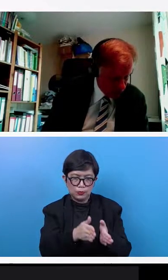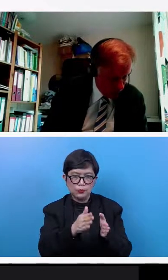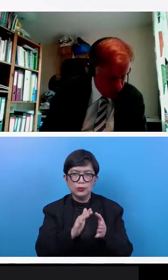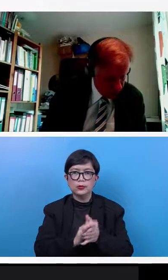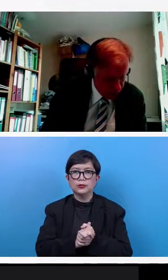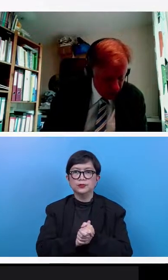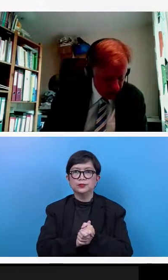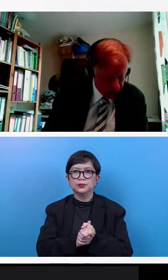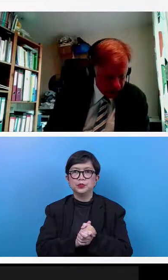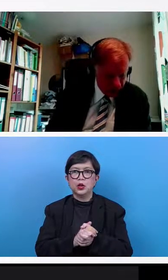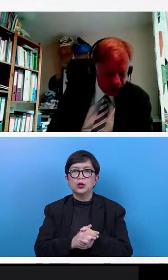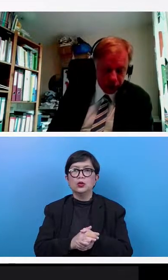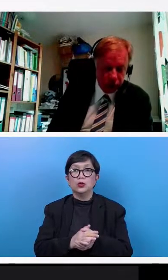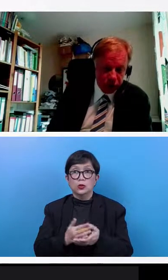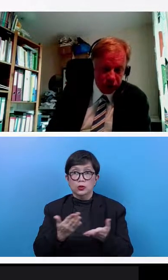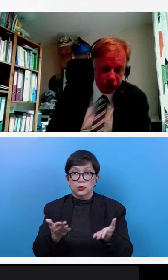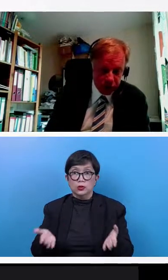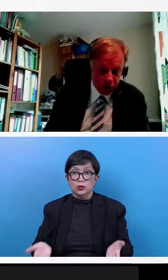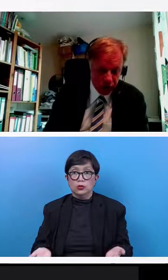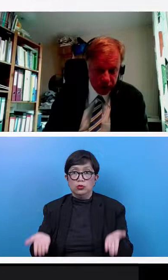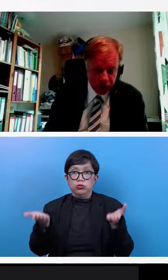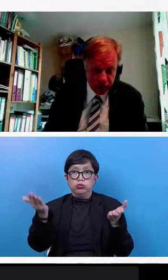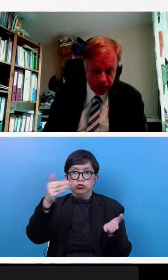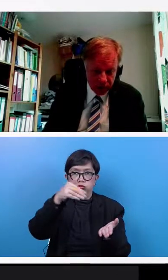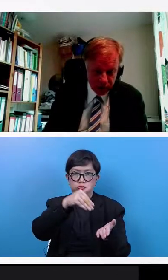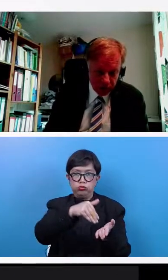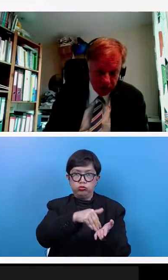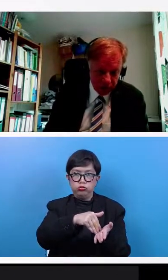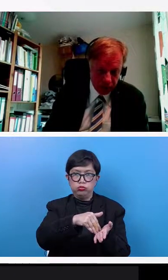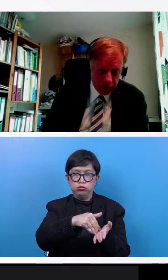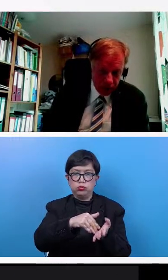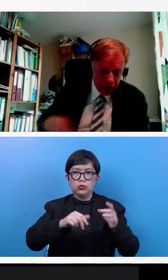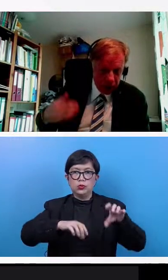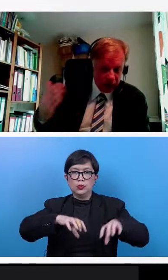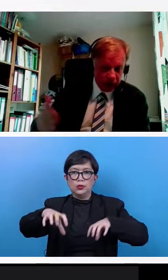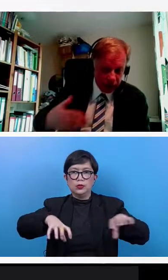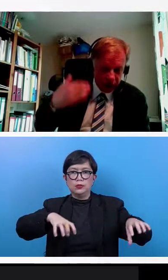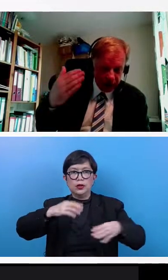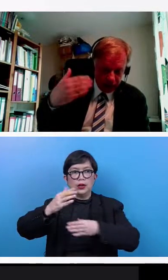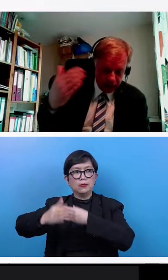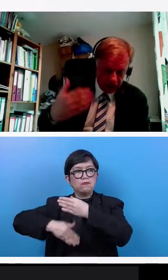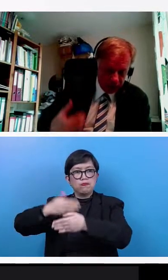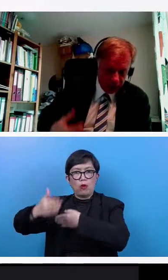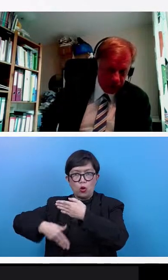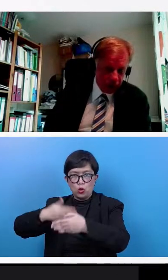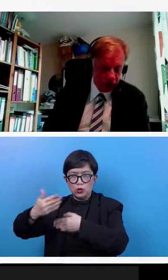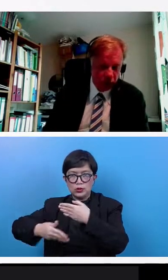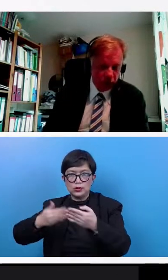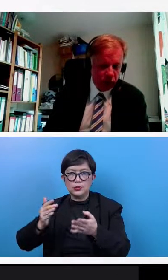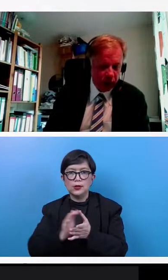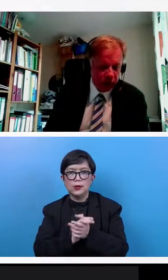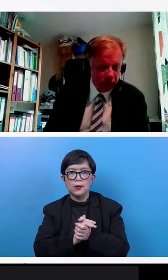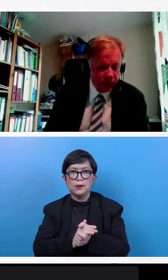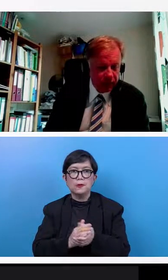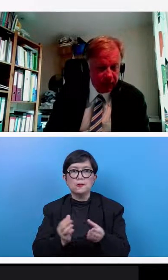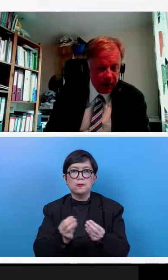restore production of goods and services to get the economy rolling.